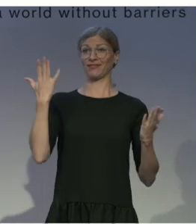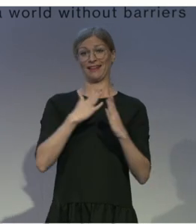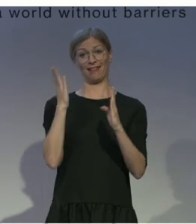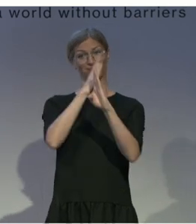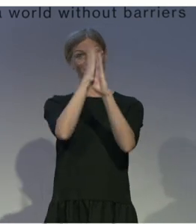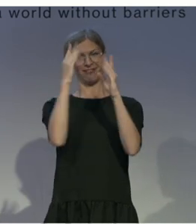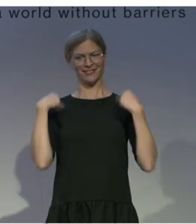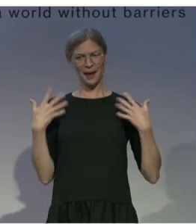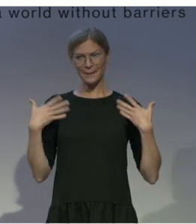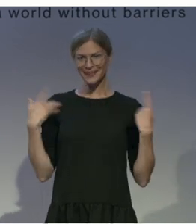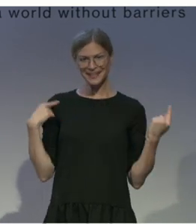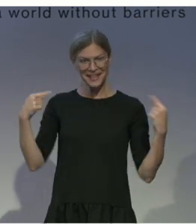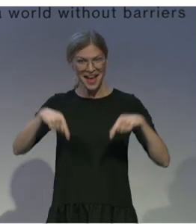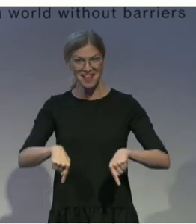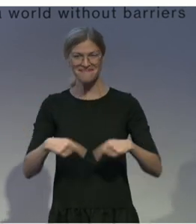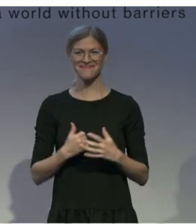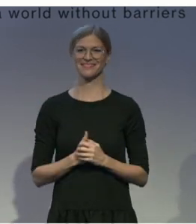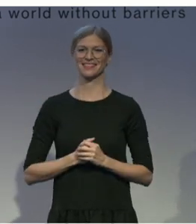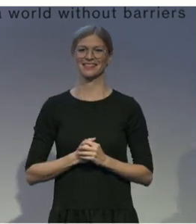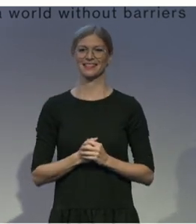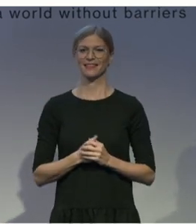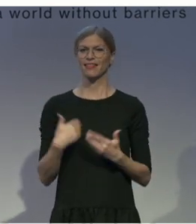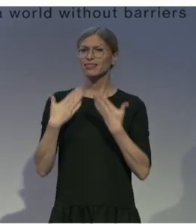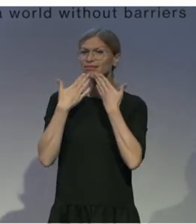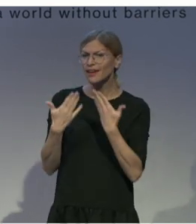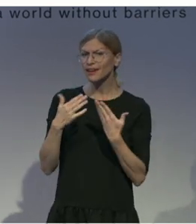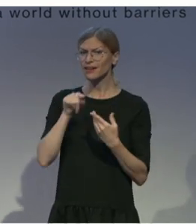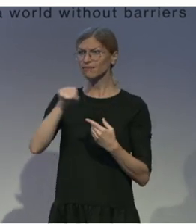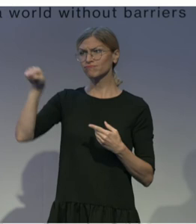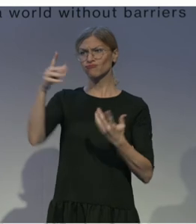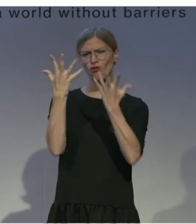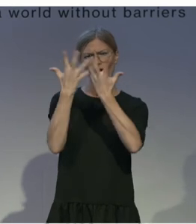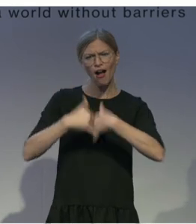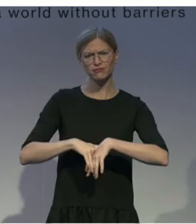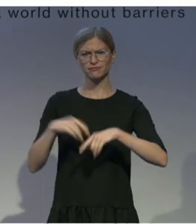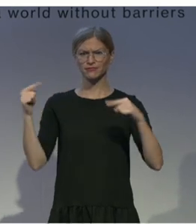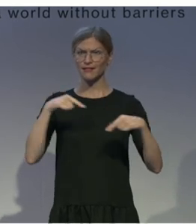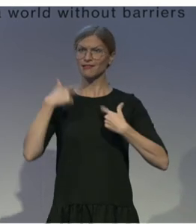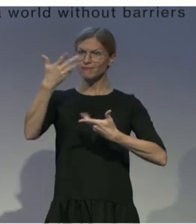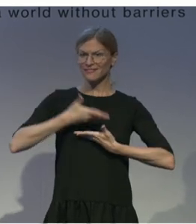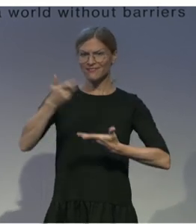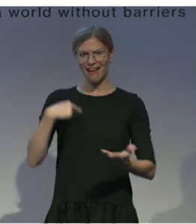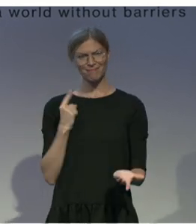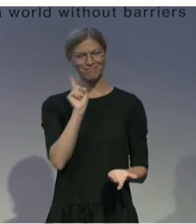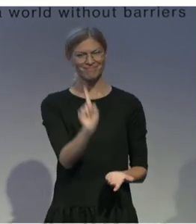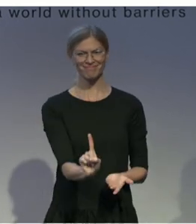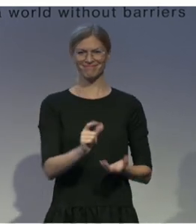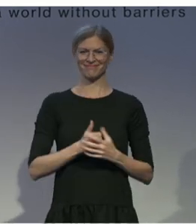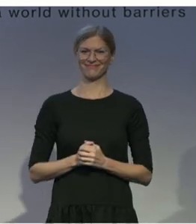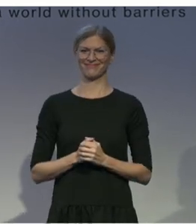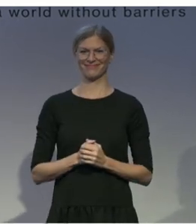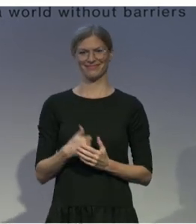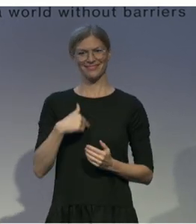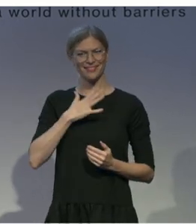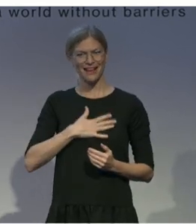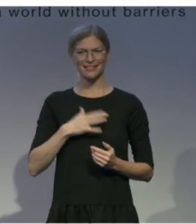We're absolutely delighted, and we give a lot of thanks to the organizers of the conference for letting us come here and share a few words